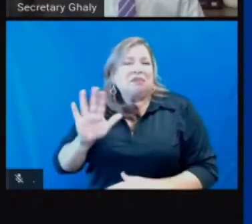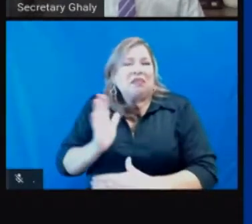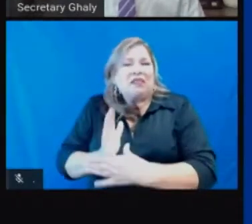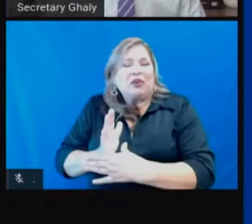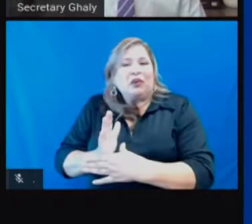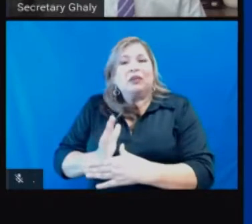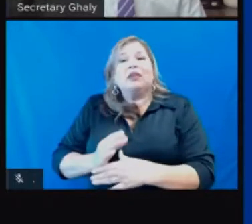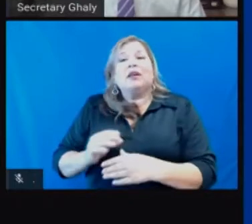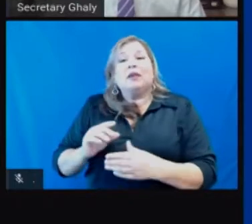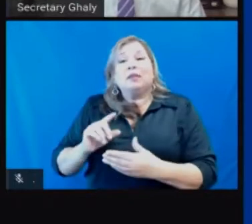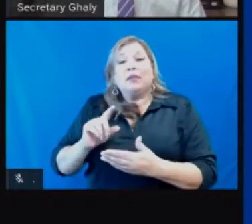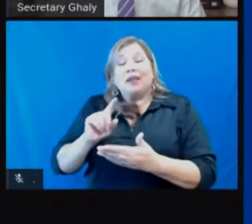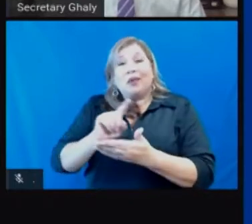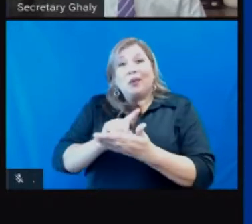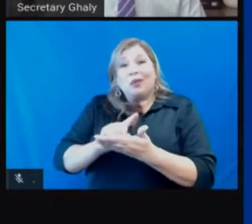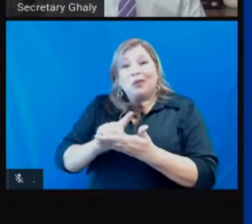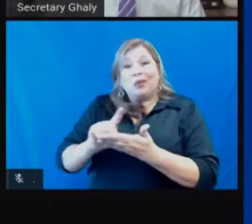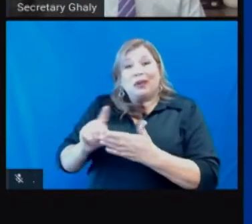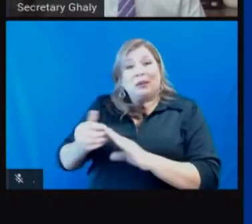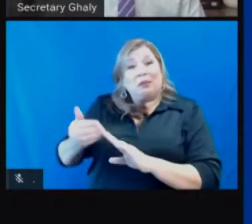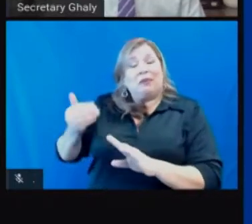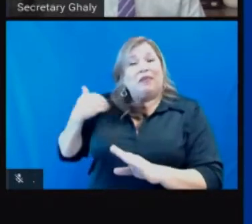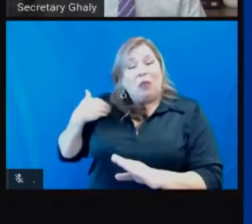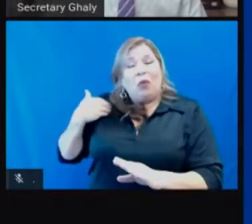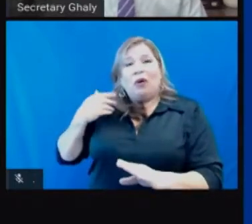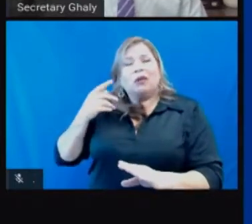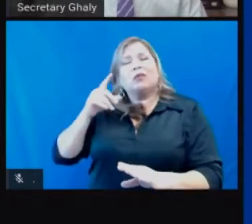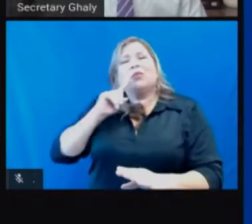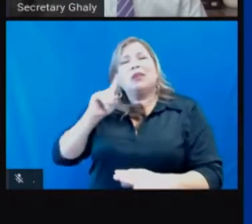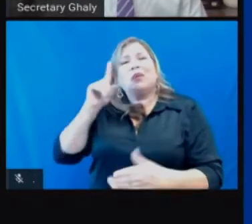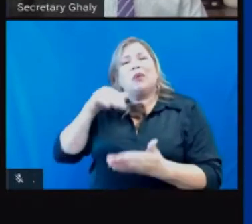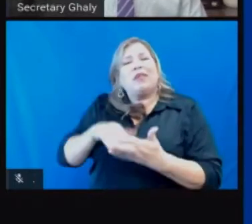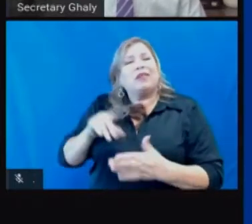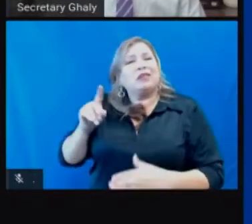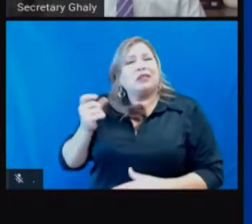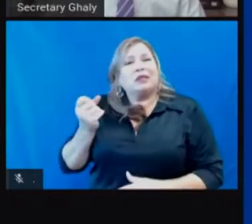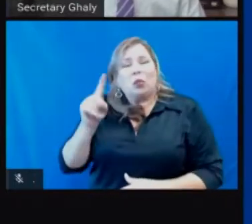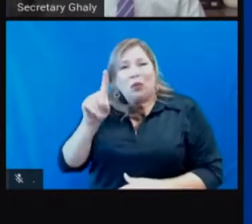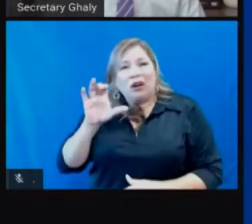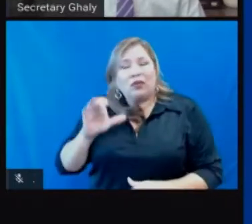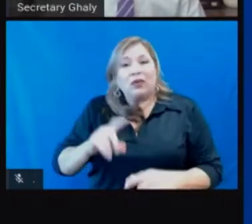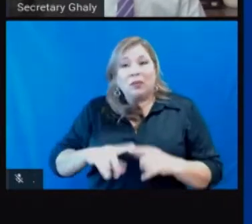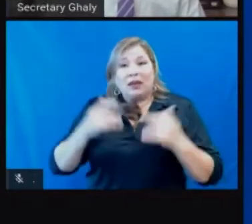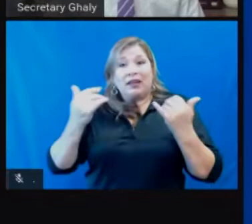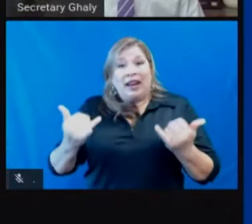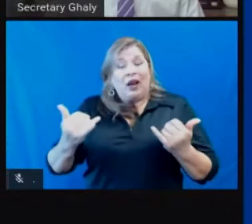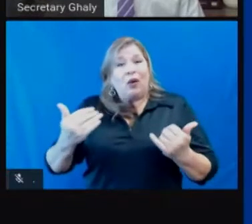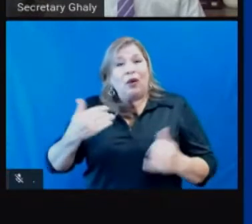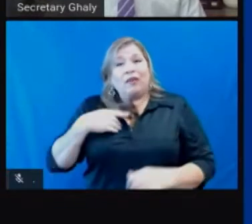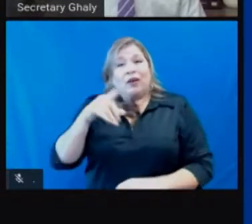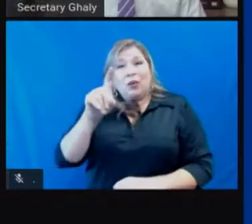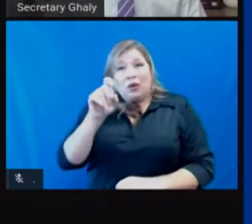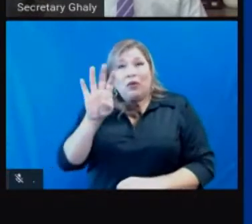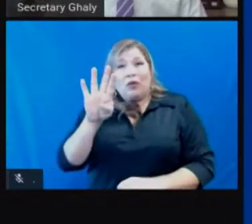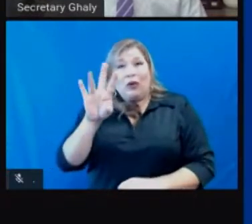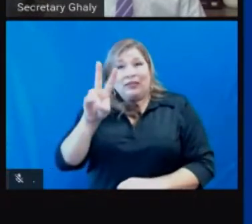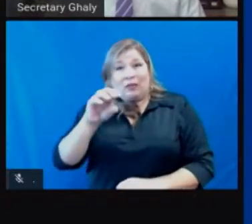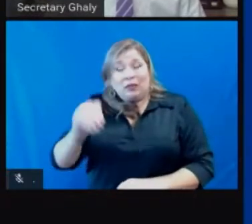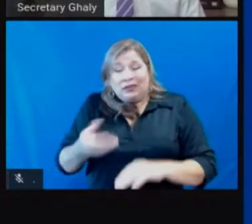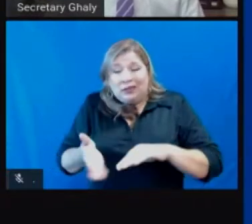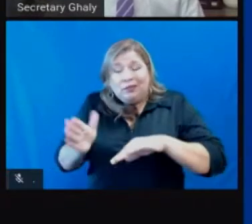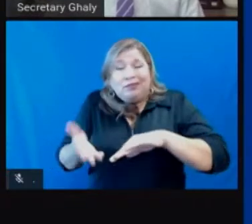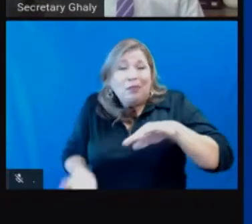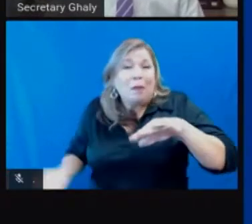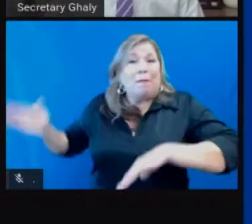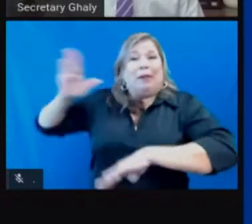week before that, they were hovering about 1,000, 1,100. Today, 147% increase since then at